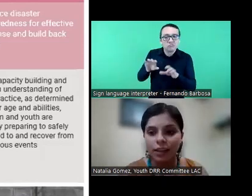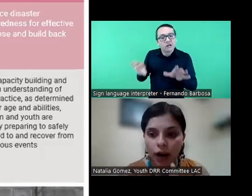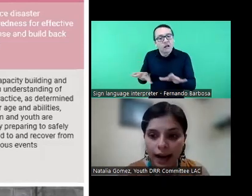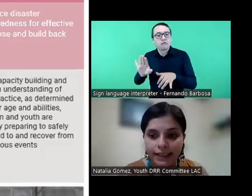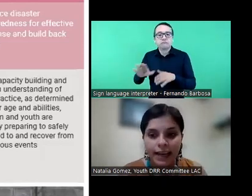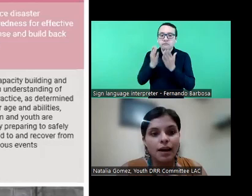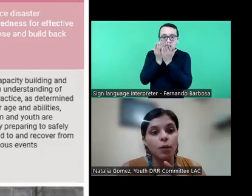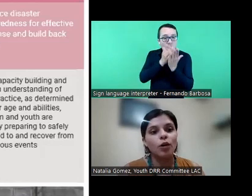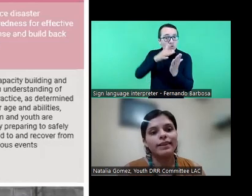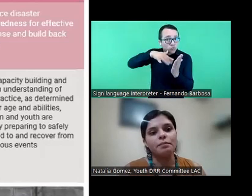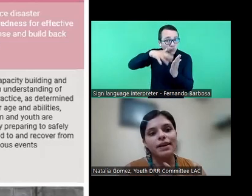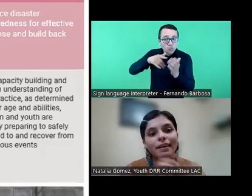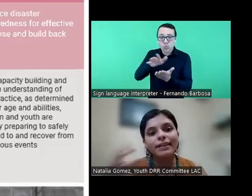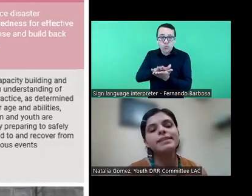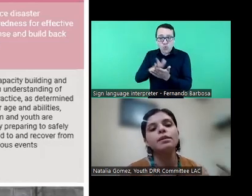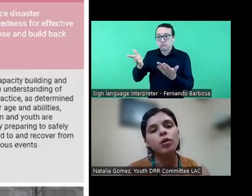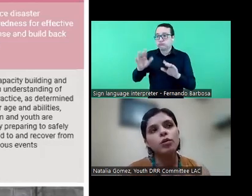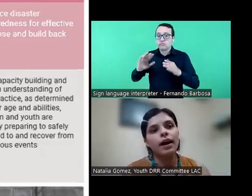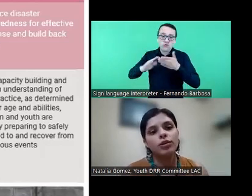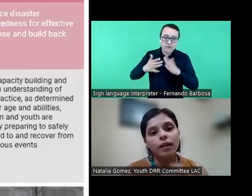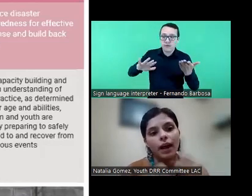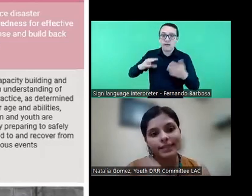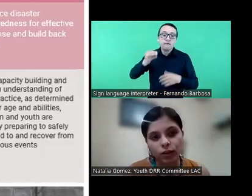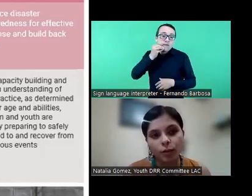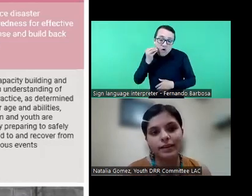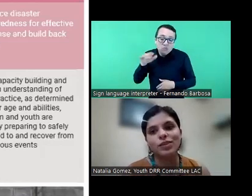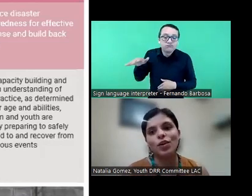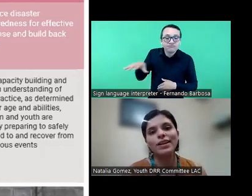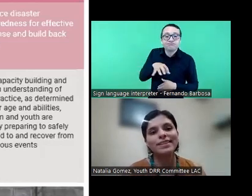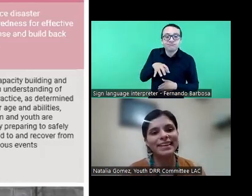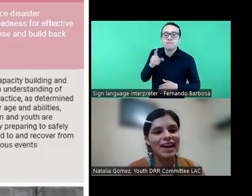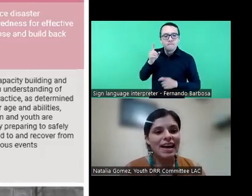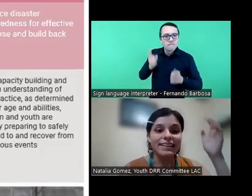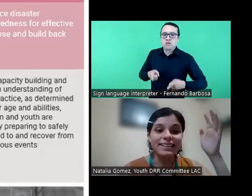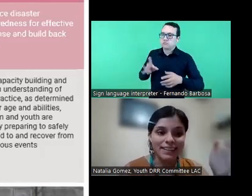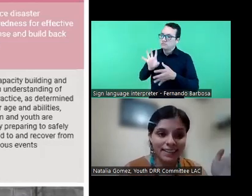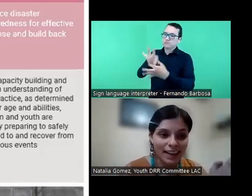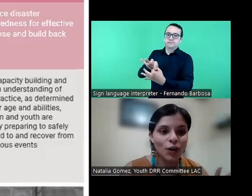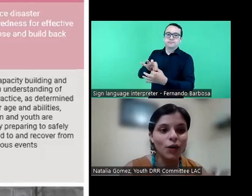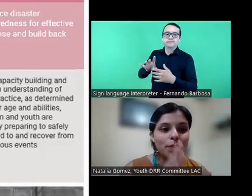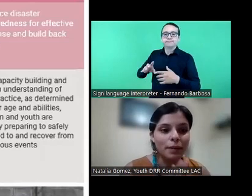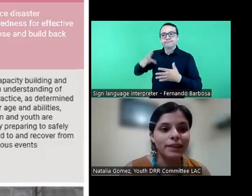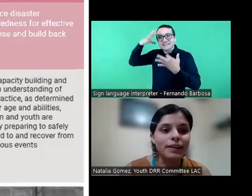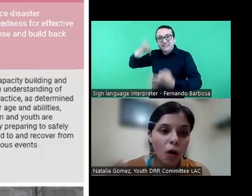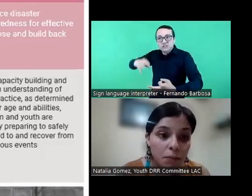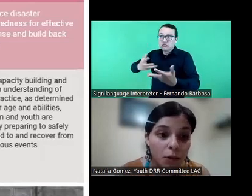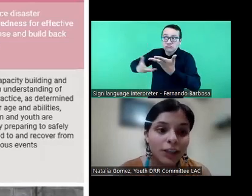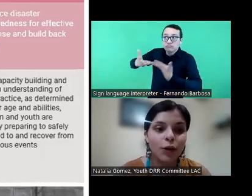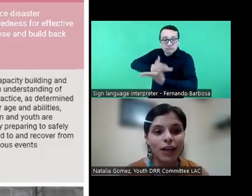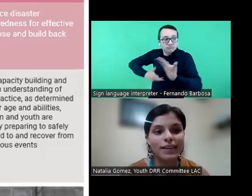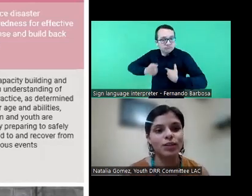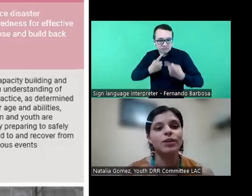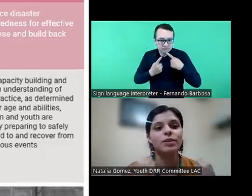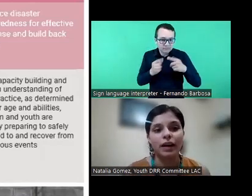have actions which can be executable at the level of schools and homes, in which they're and then that's the reason why they must be taken into